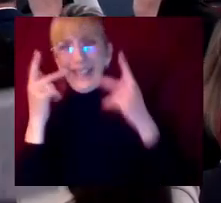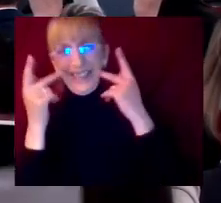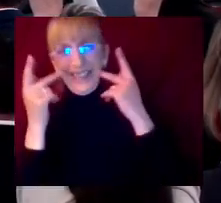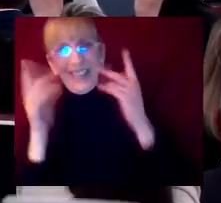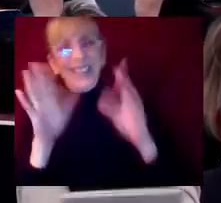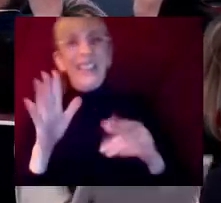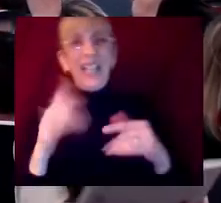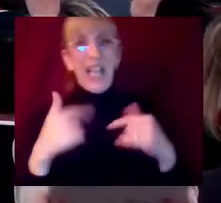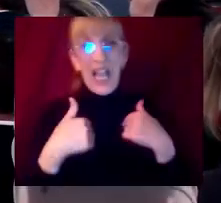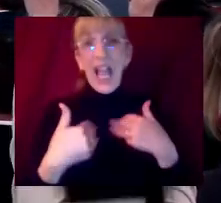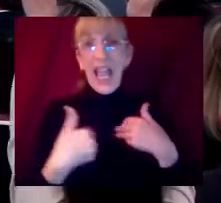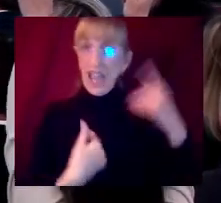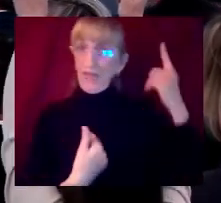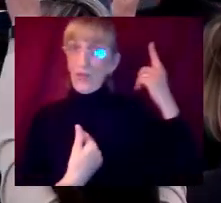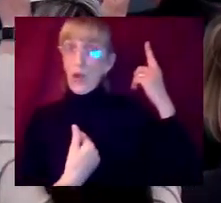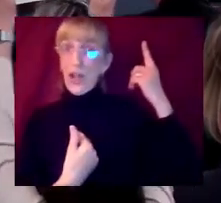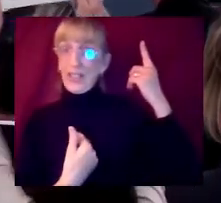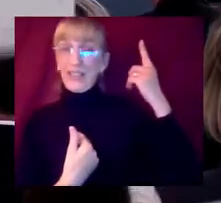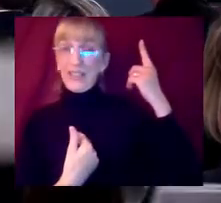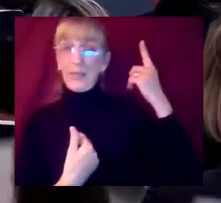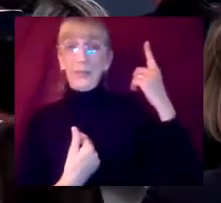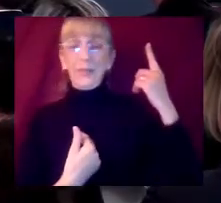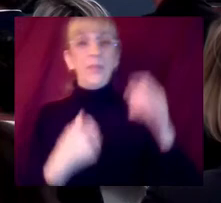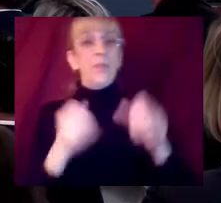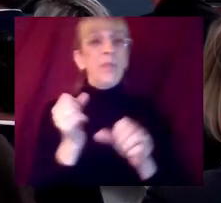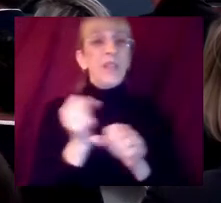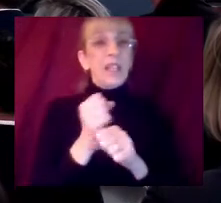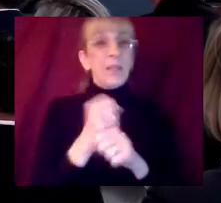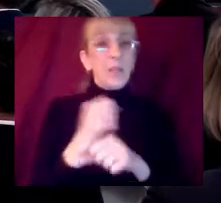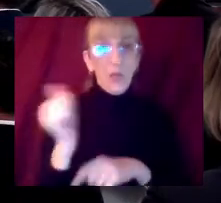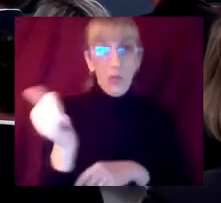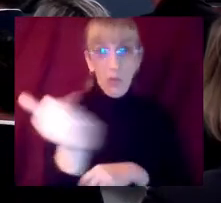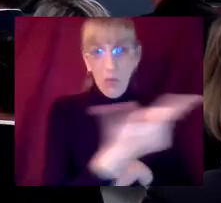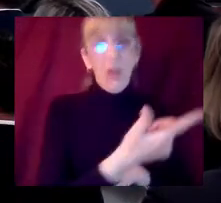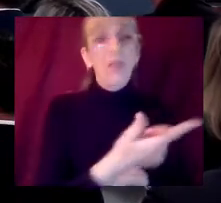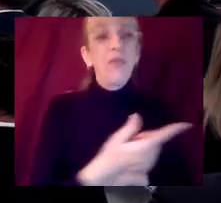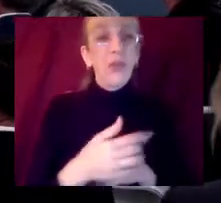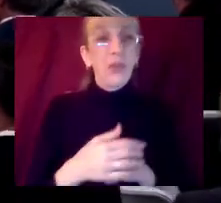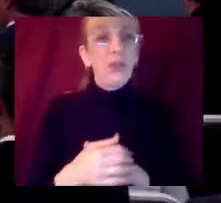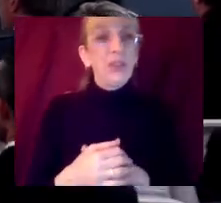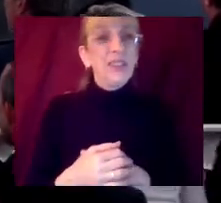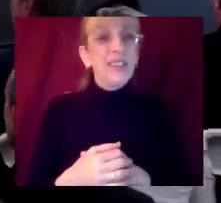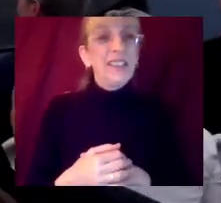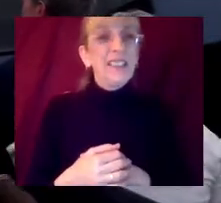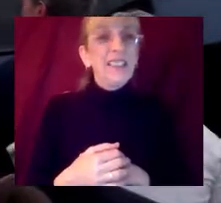one and make all of you sign it. Yeah. Okay.